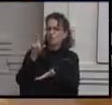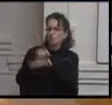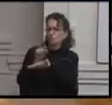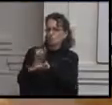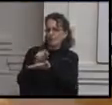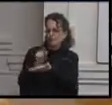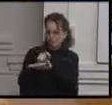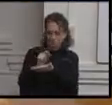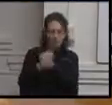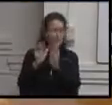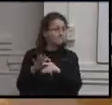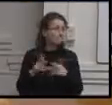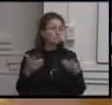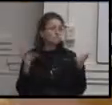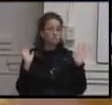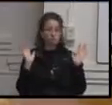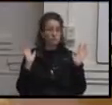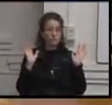is town manager's comments.